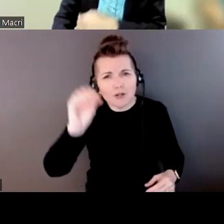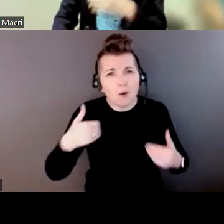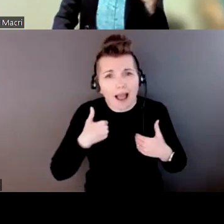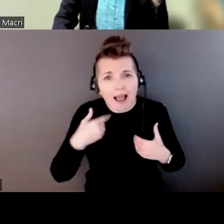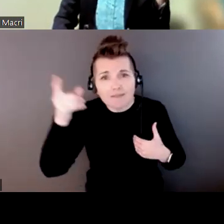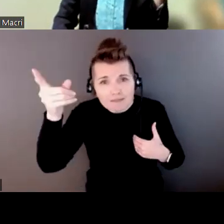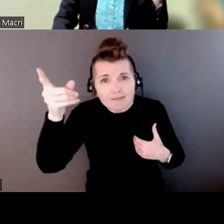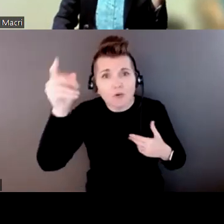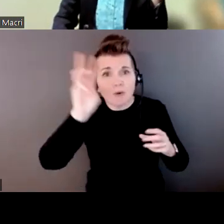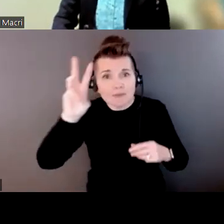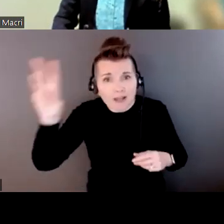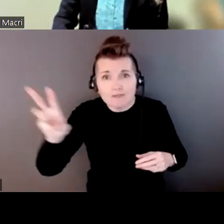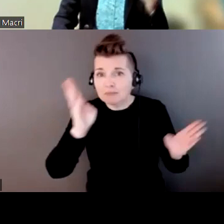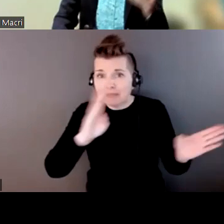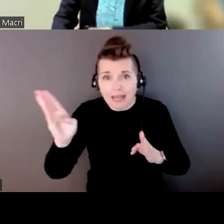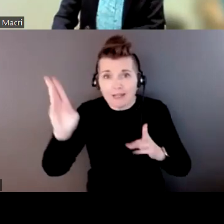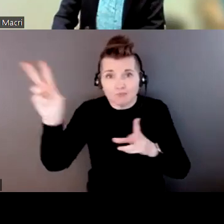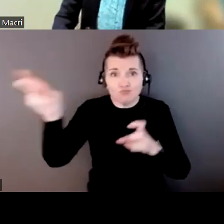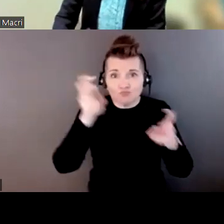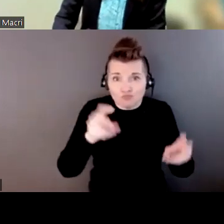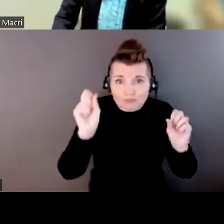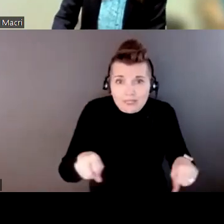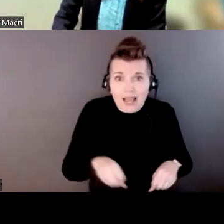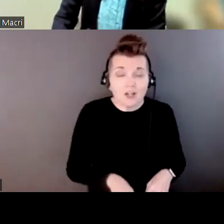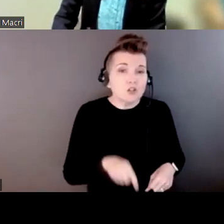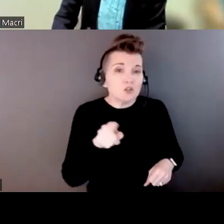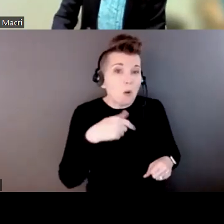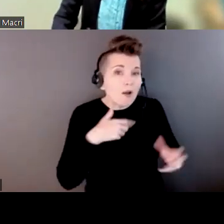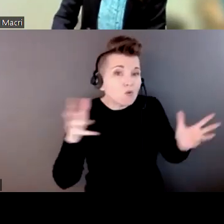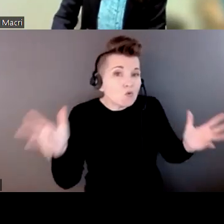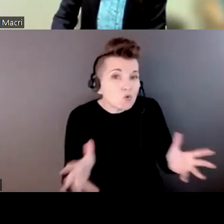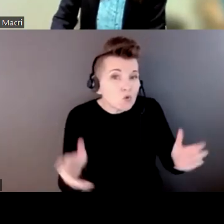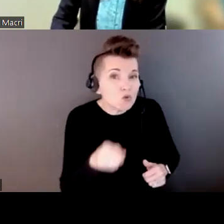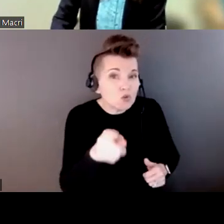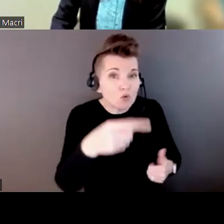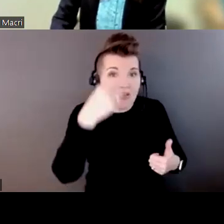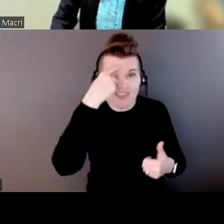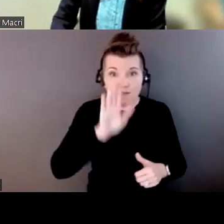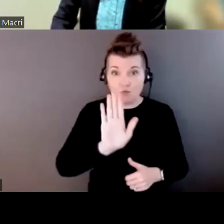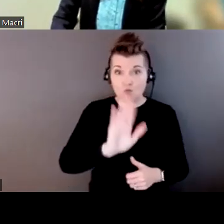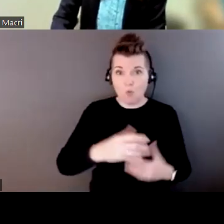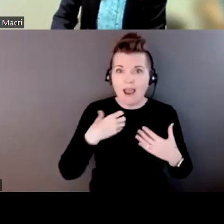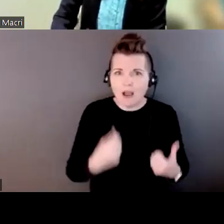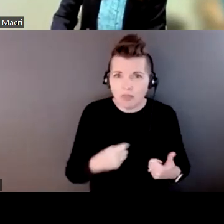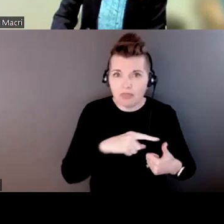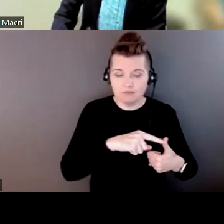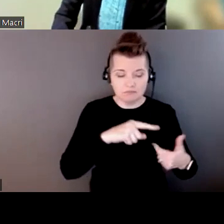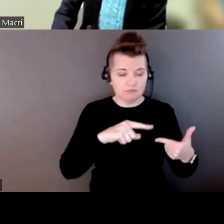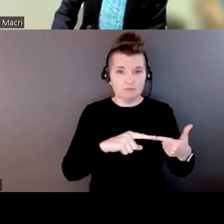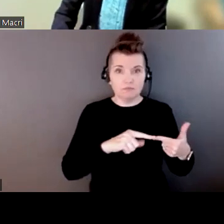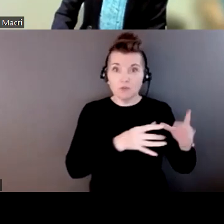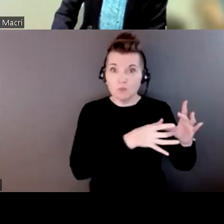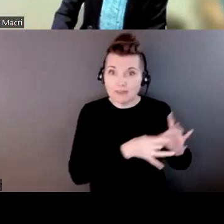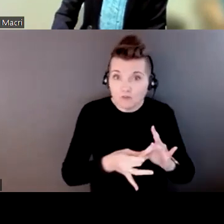great ones. And what they're to do is to think about your health, your relationships, like who you want to